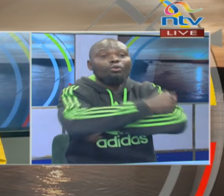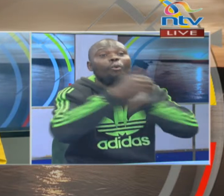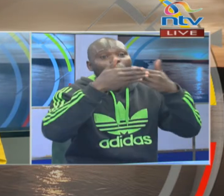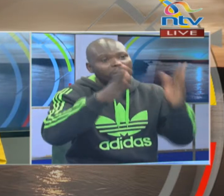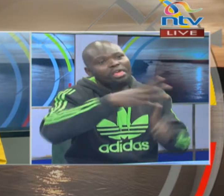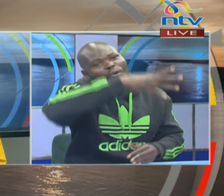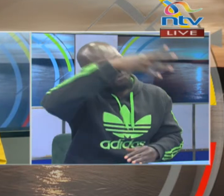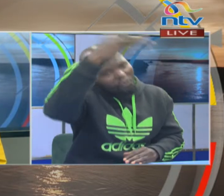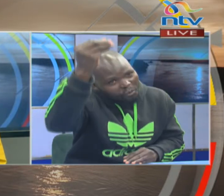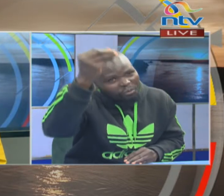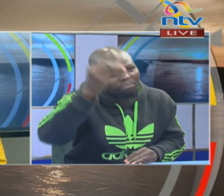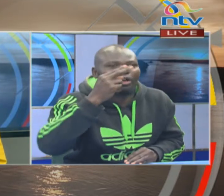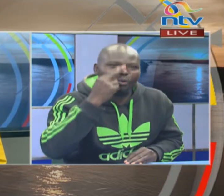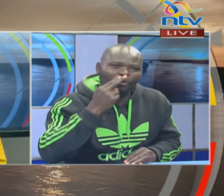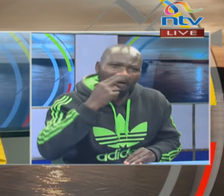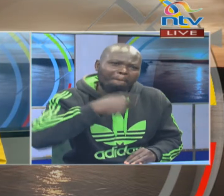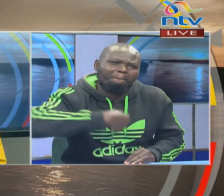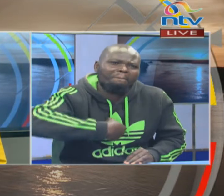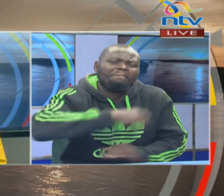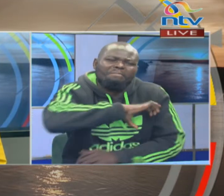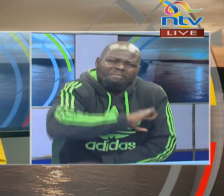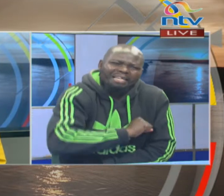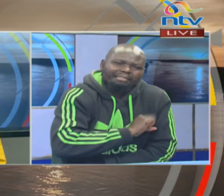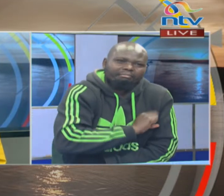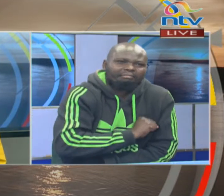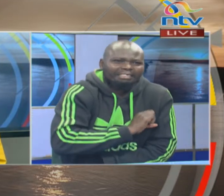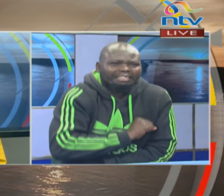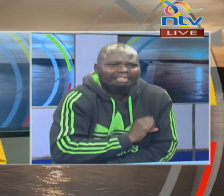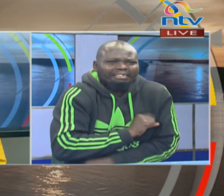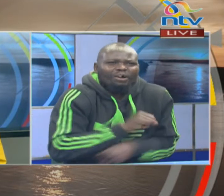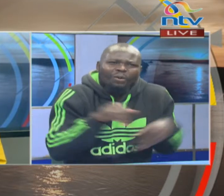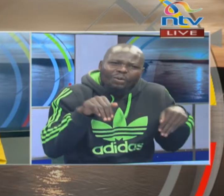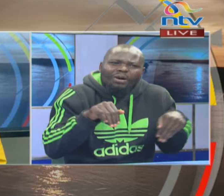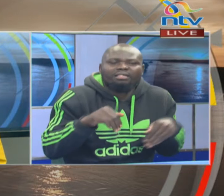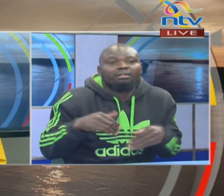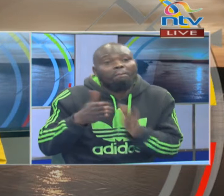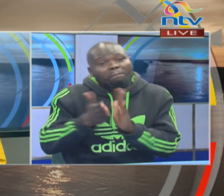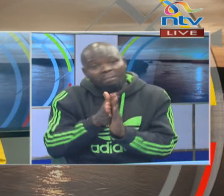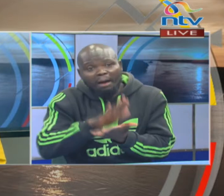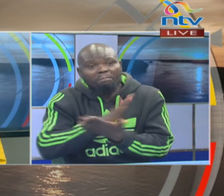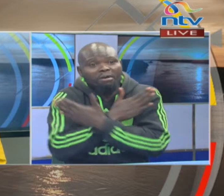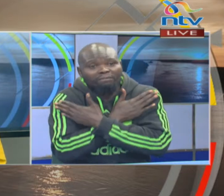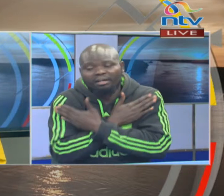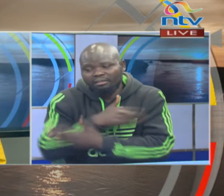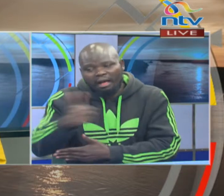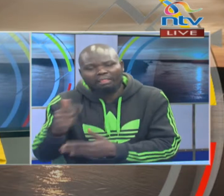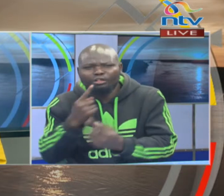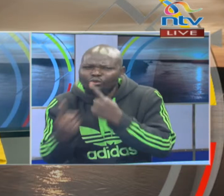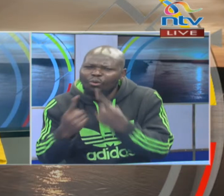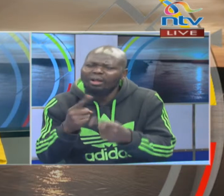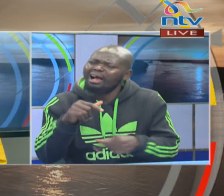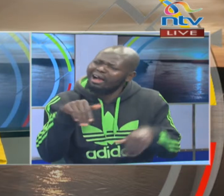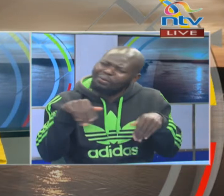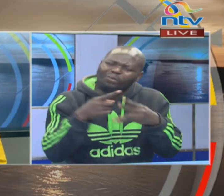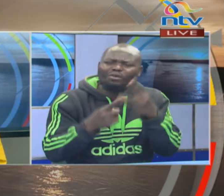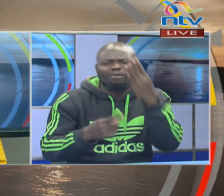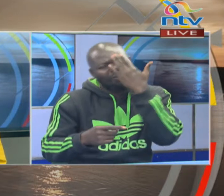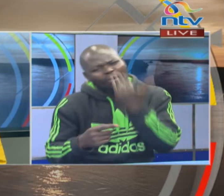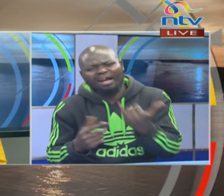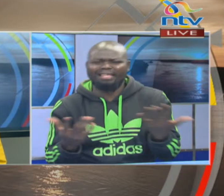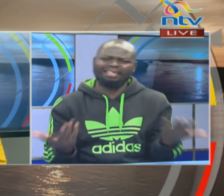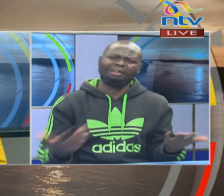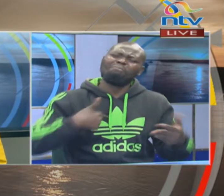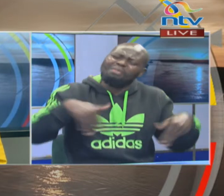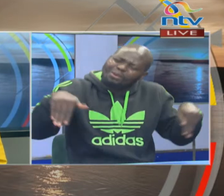as I insisted, even when she was in school, I was patient with her until she